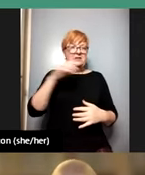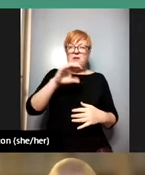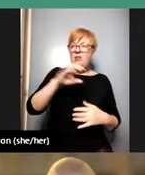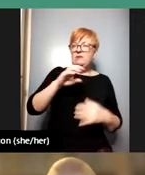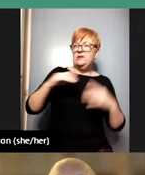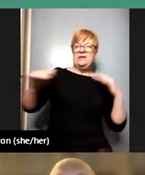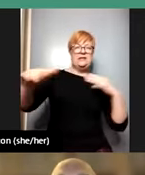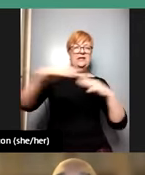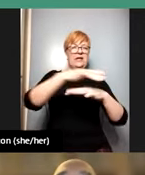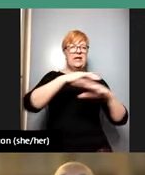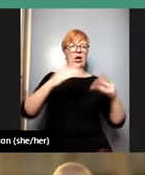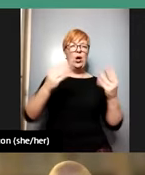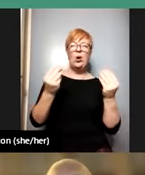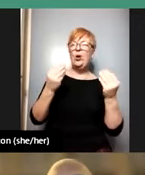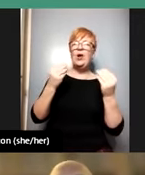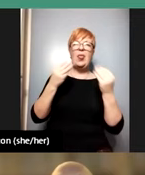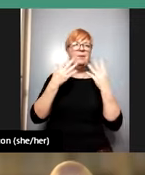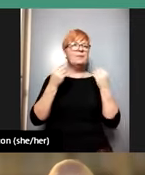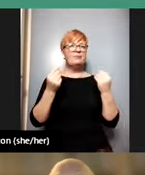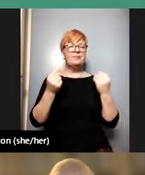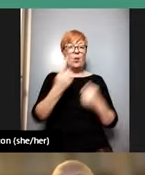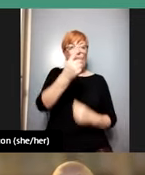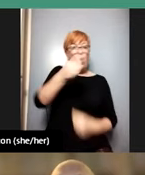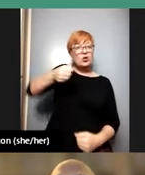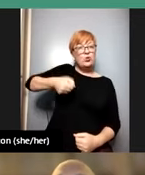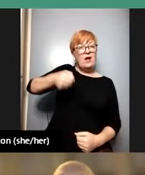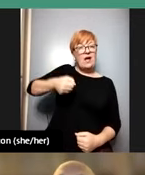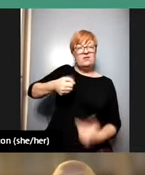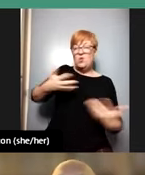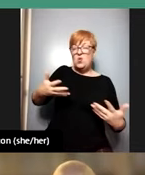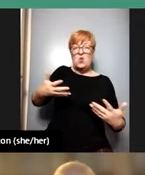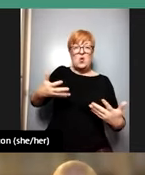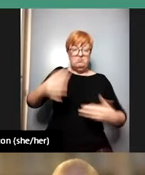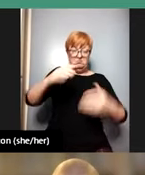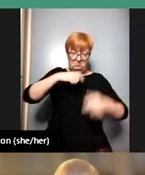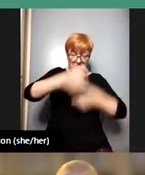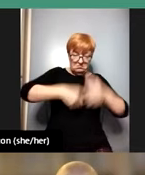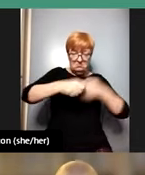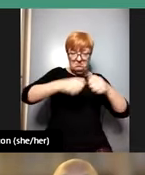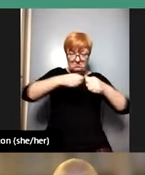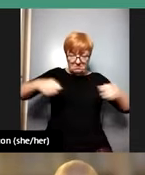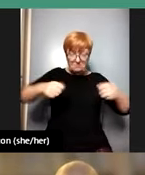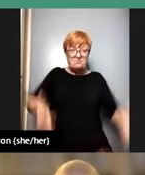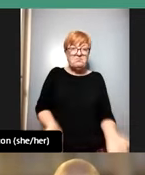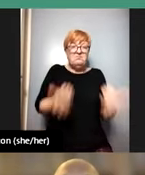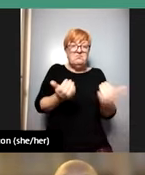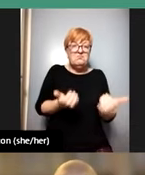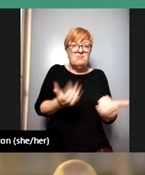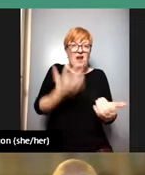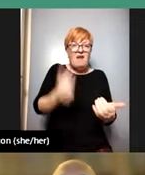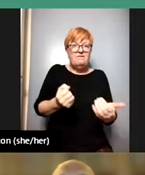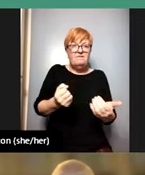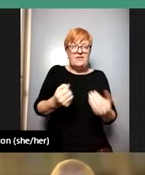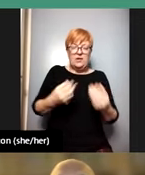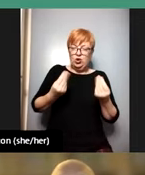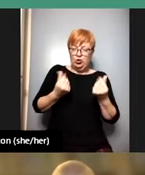tongue. One suitcase or box case or bundle tie up with twine, the soft suit, the